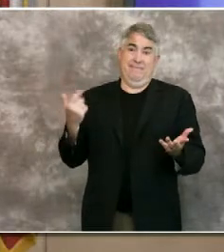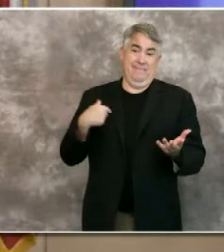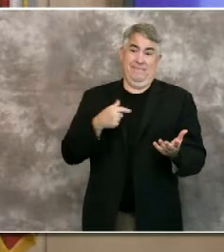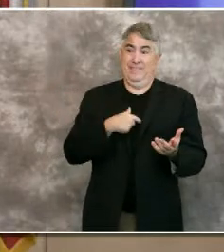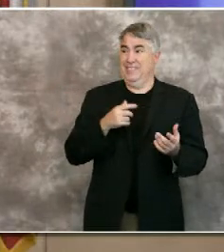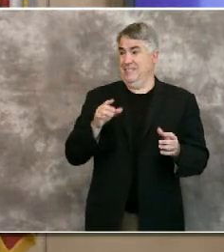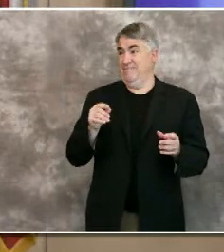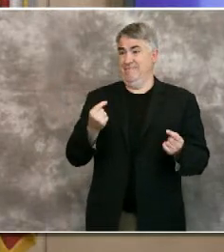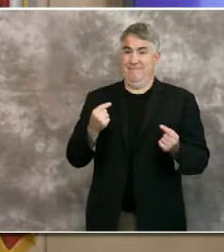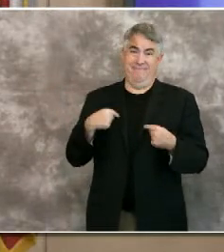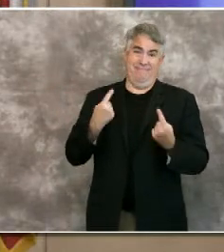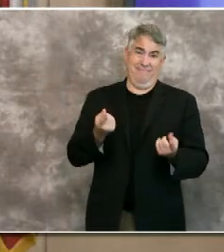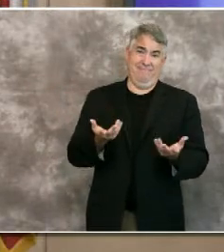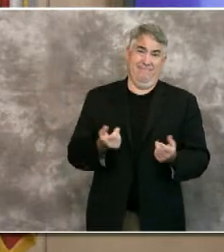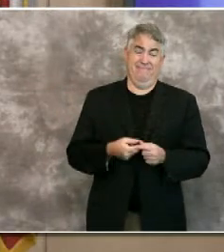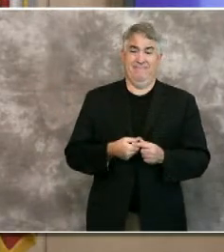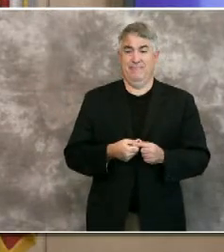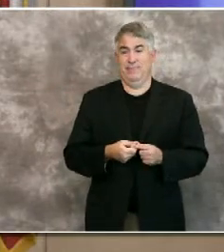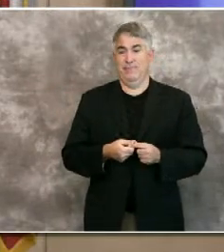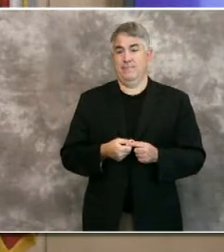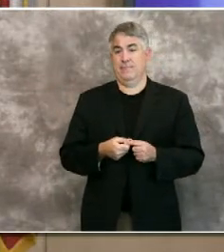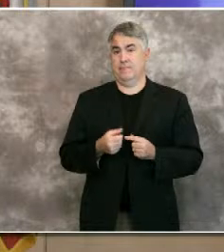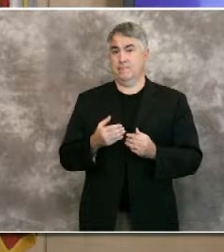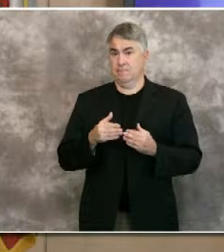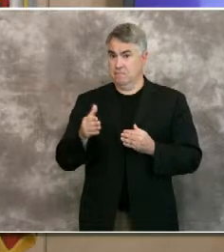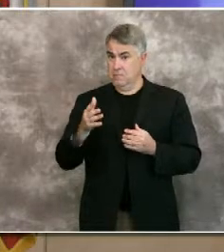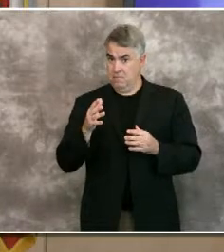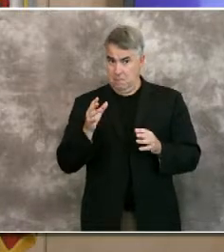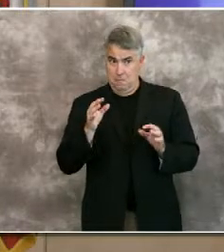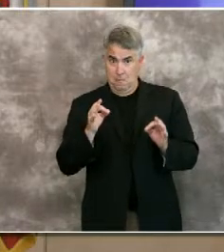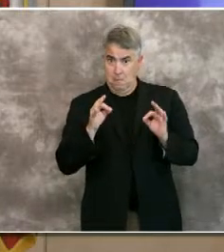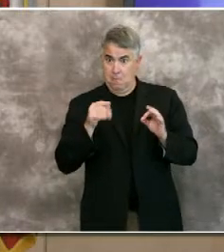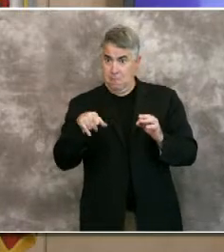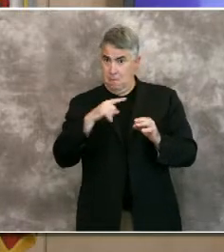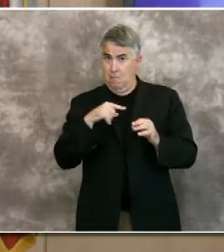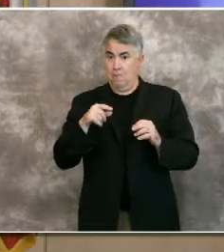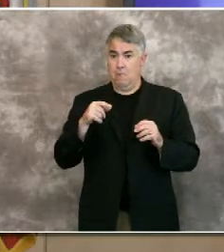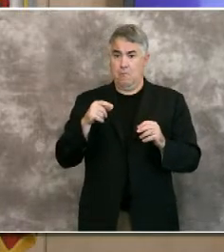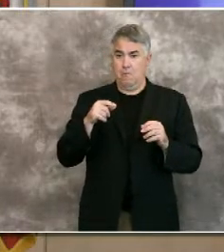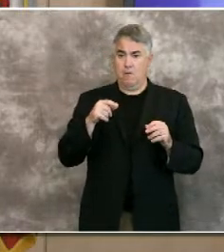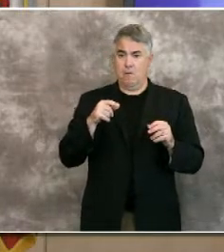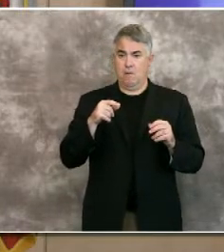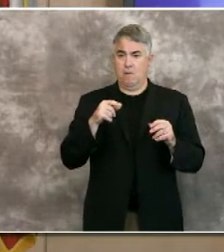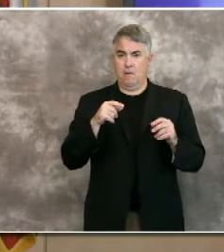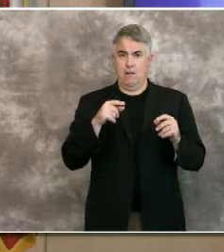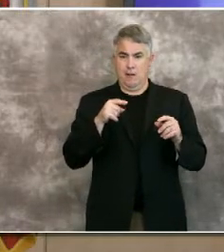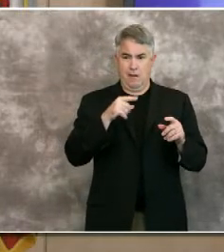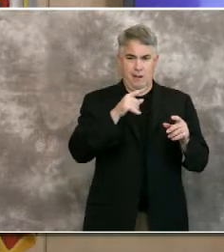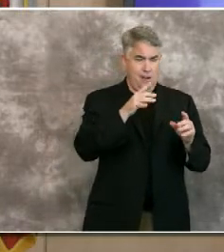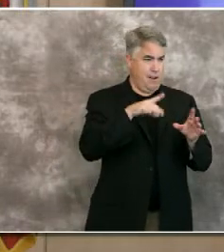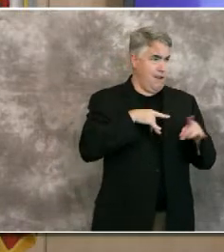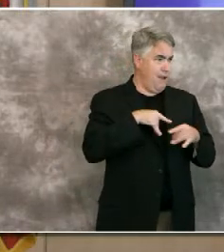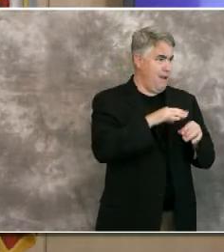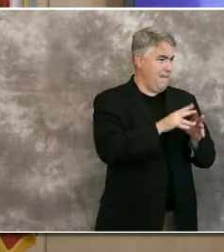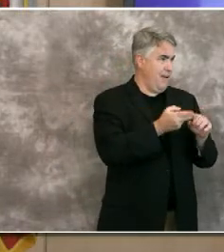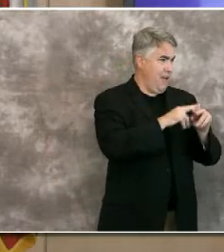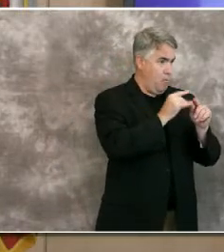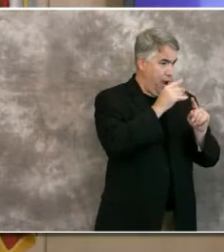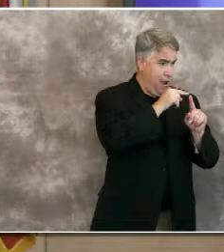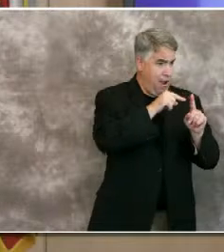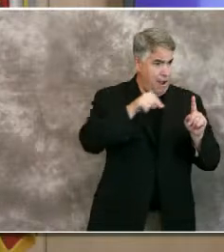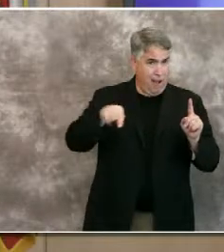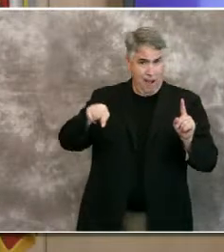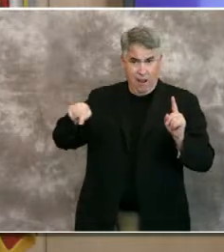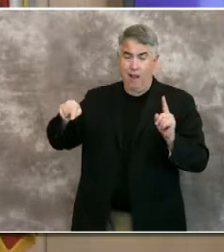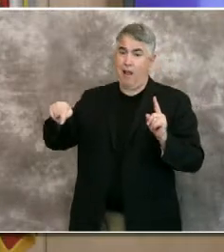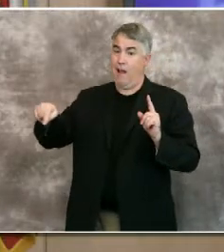now in terms of moving forward. If at some point we see a huge linkage between cases, or we see one particular type of entity being more vulnerable,